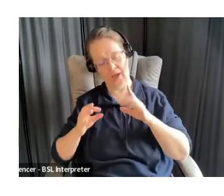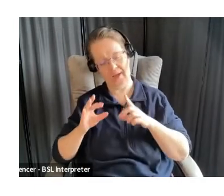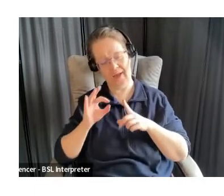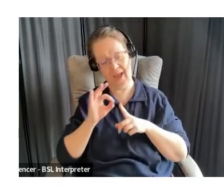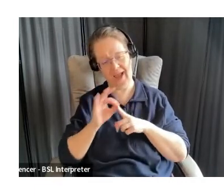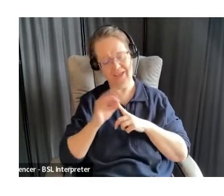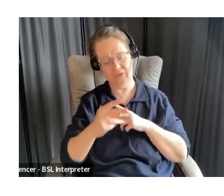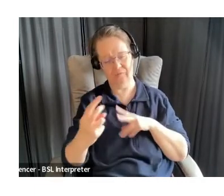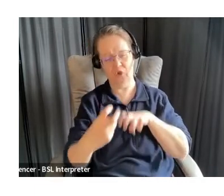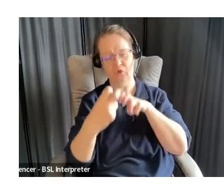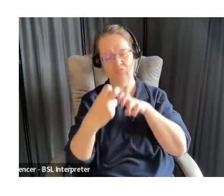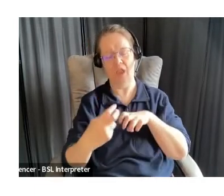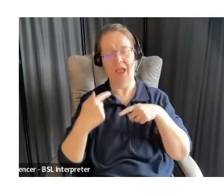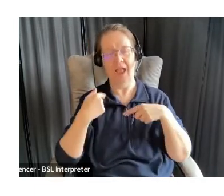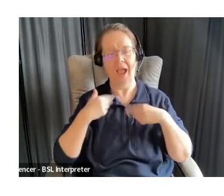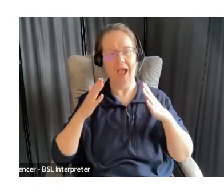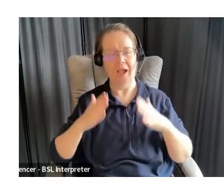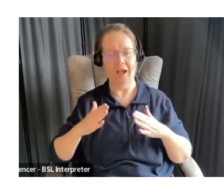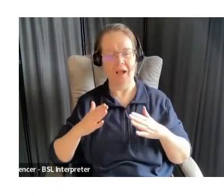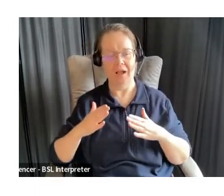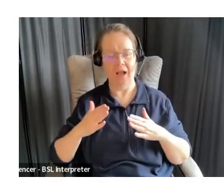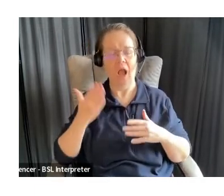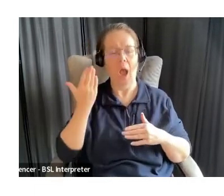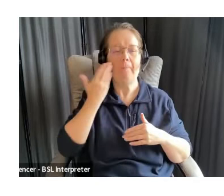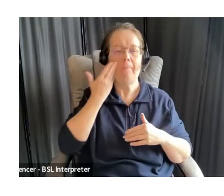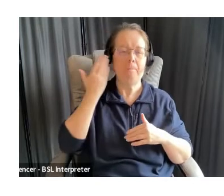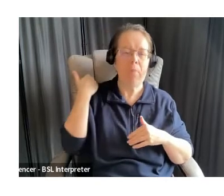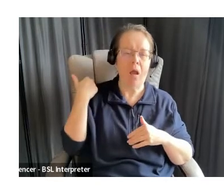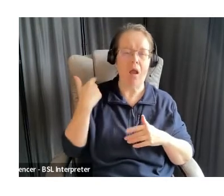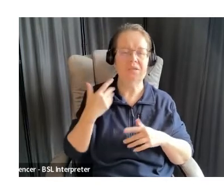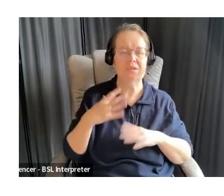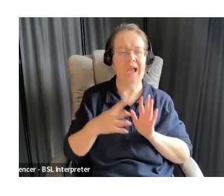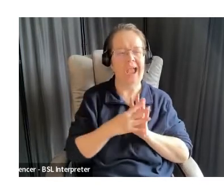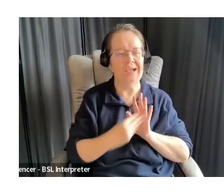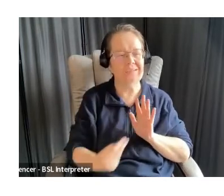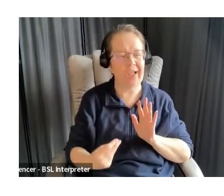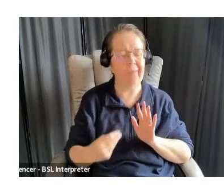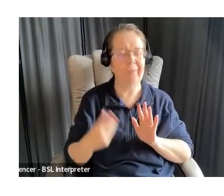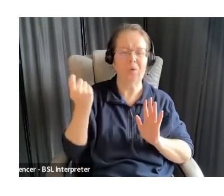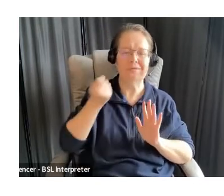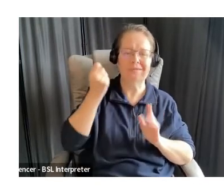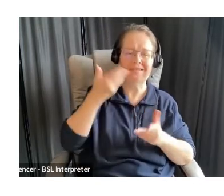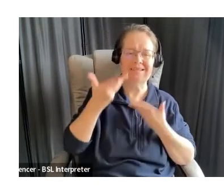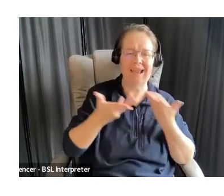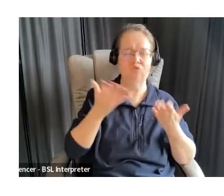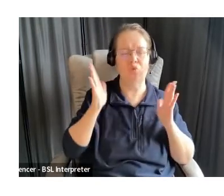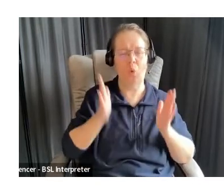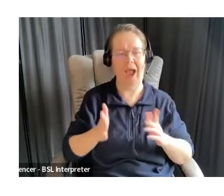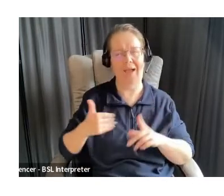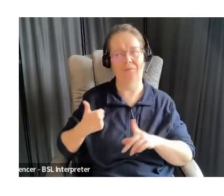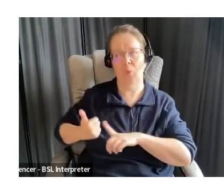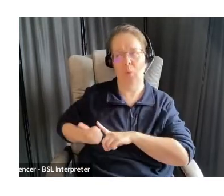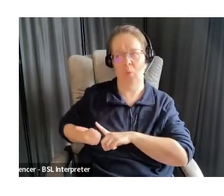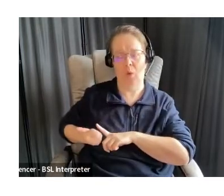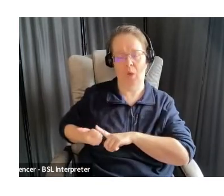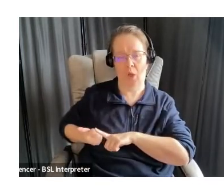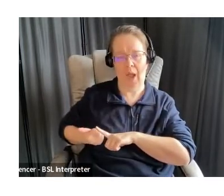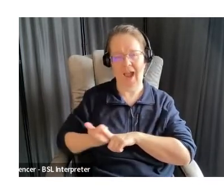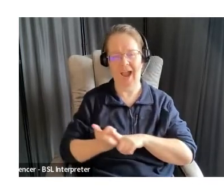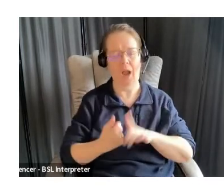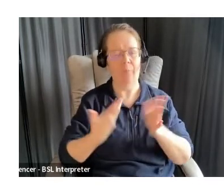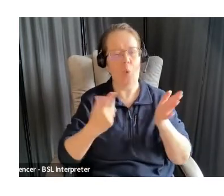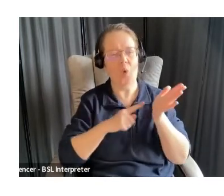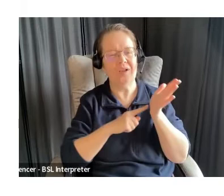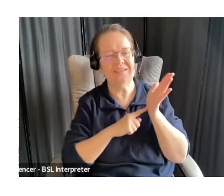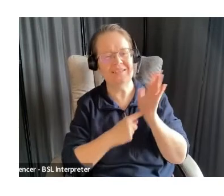often we have to provide past examples or past success stories to back up or